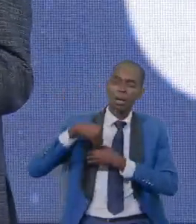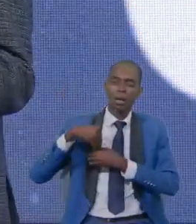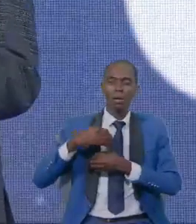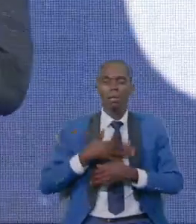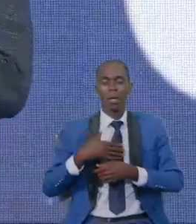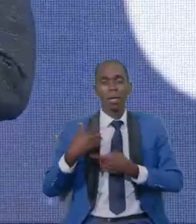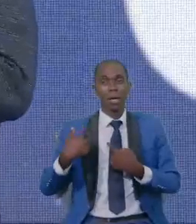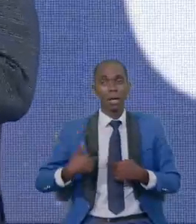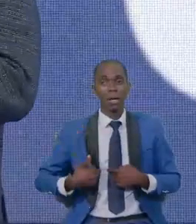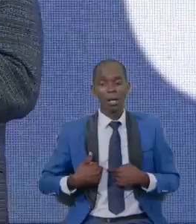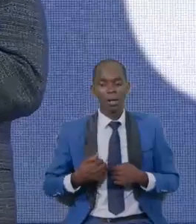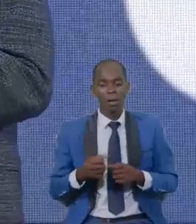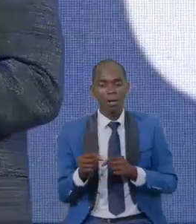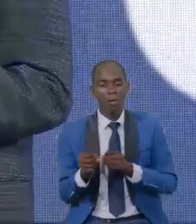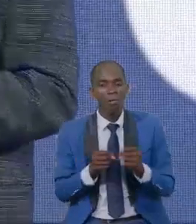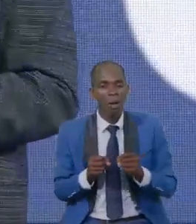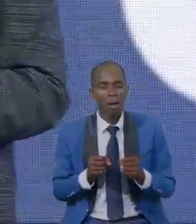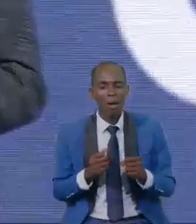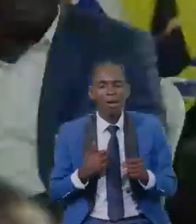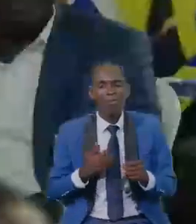Fighting, I could not do